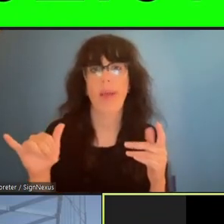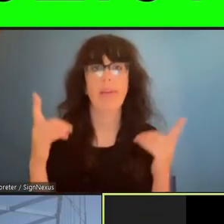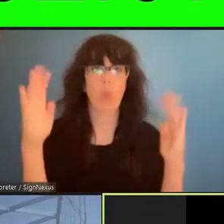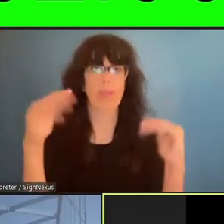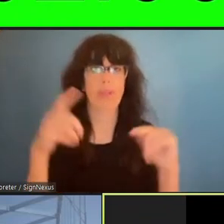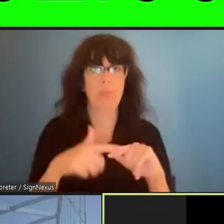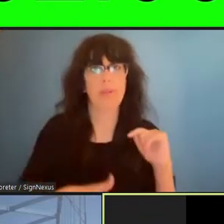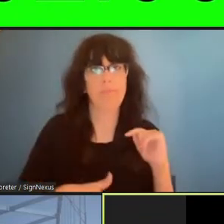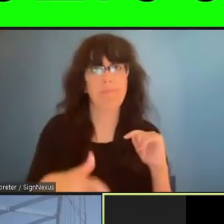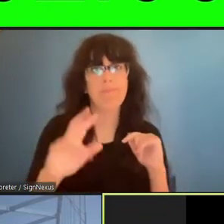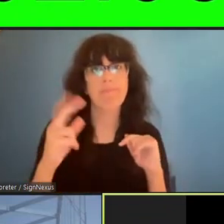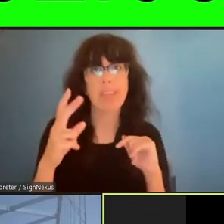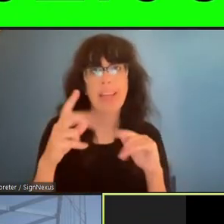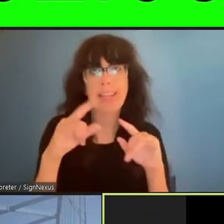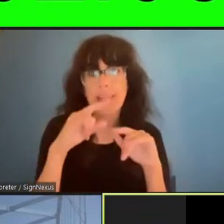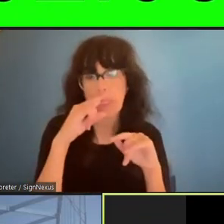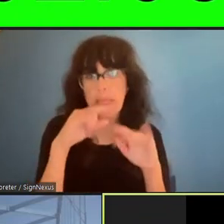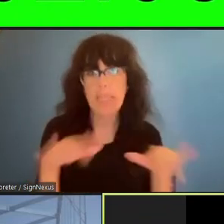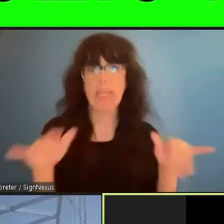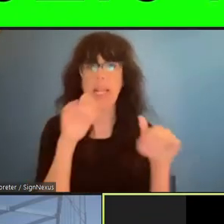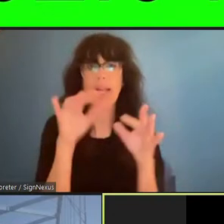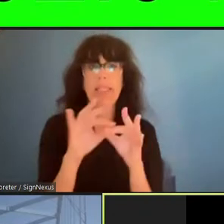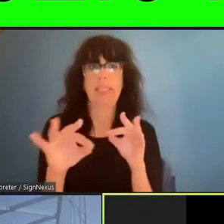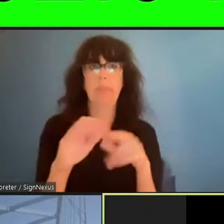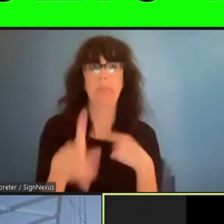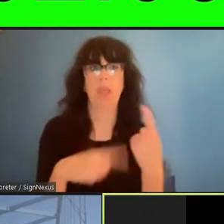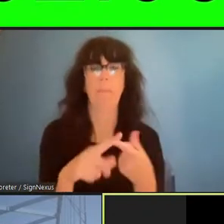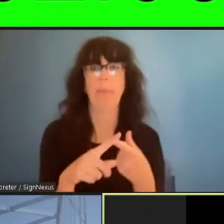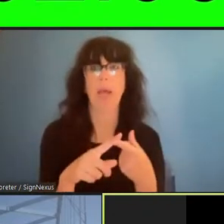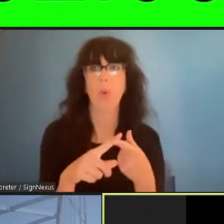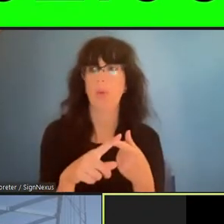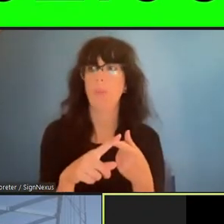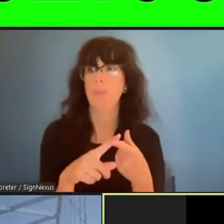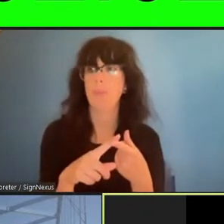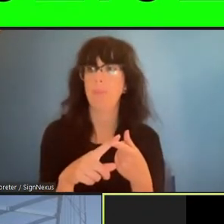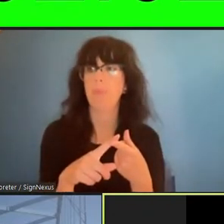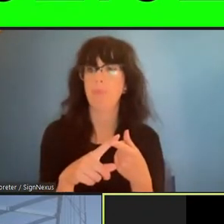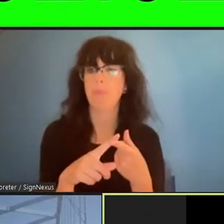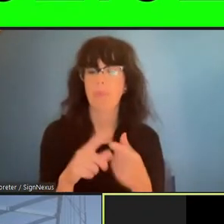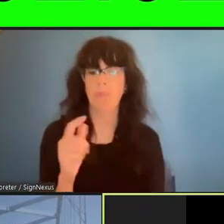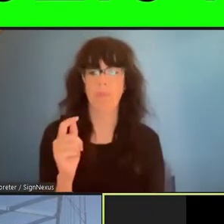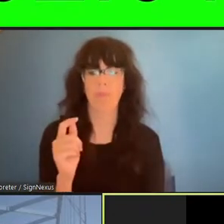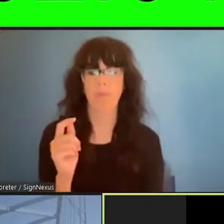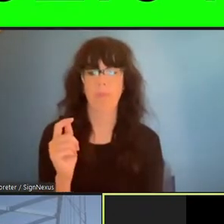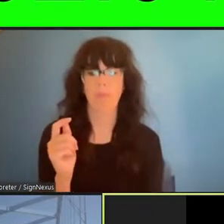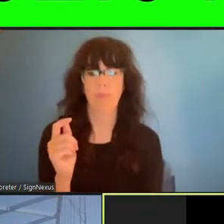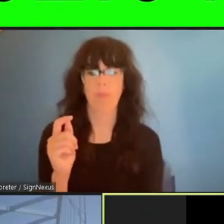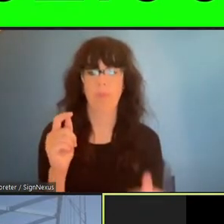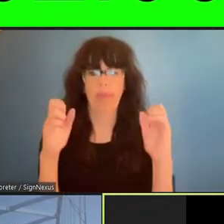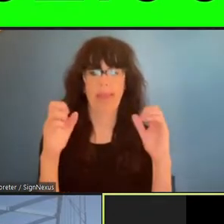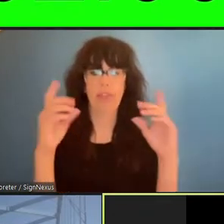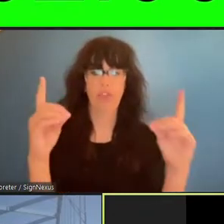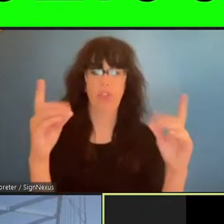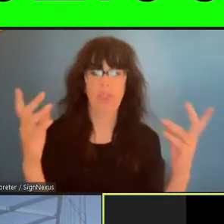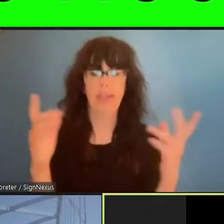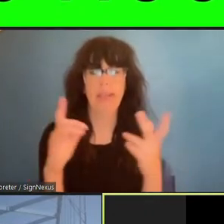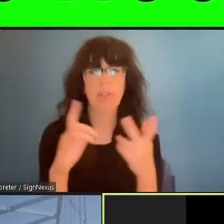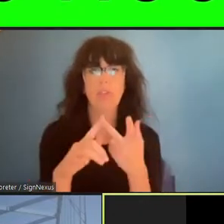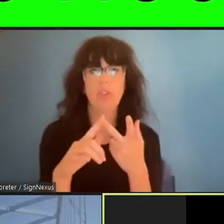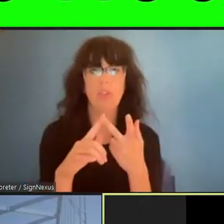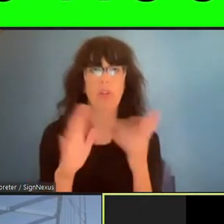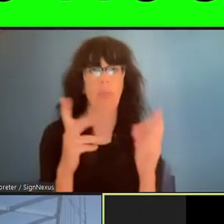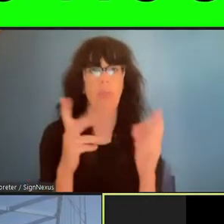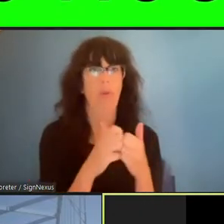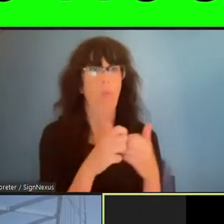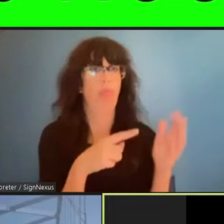second so it's not simply about um you know education leads to affordability